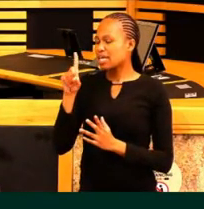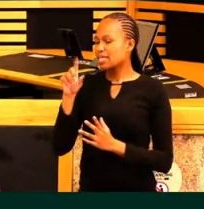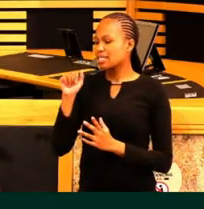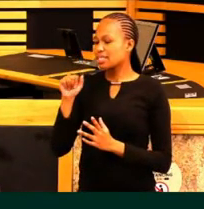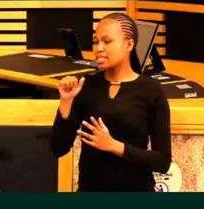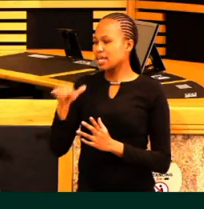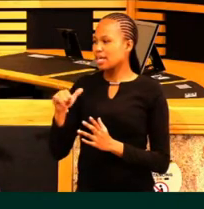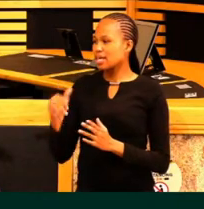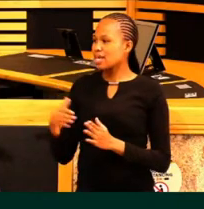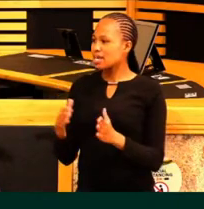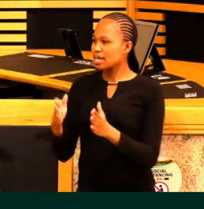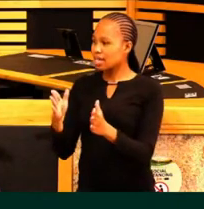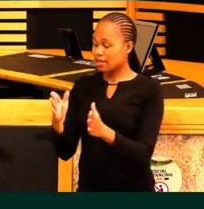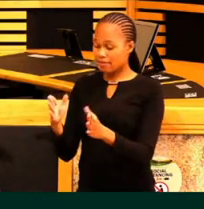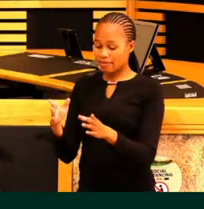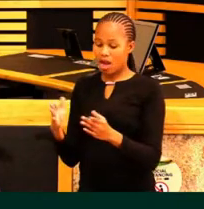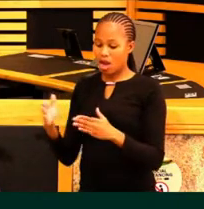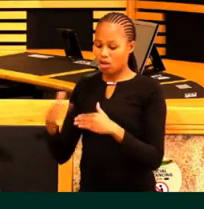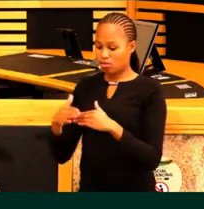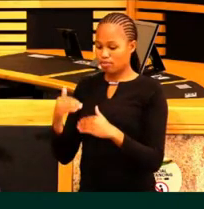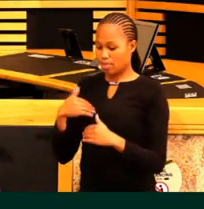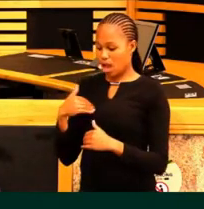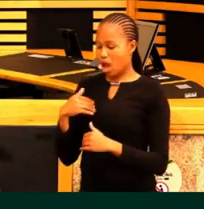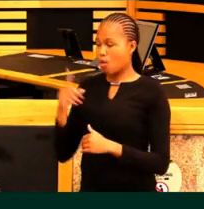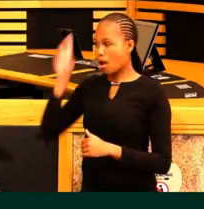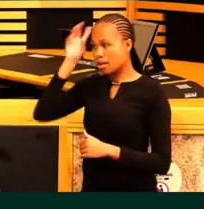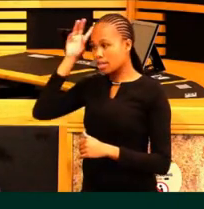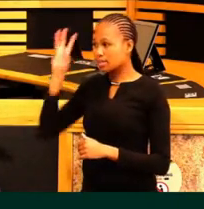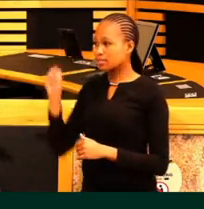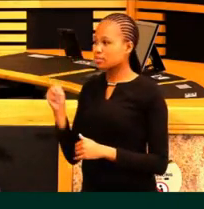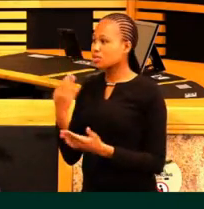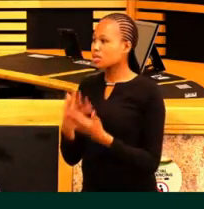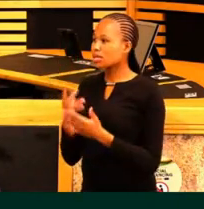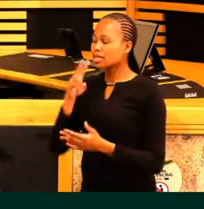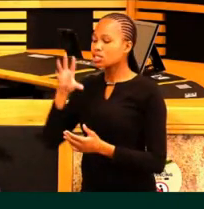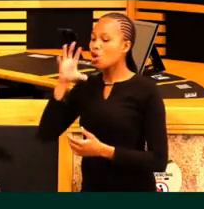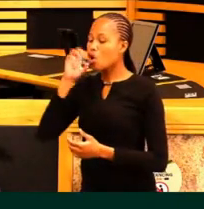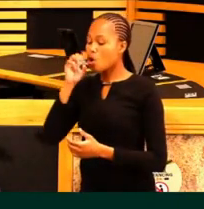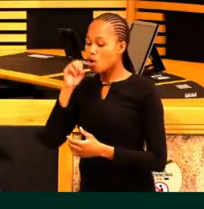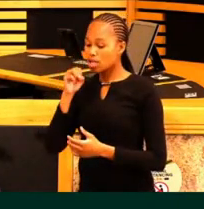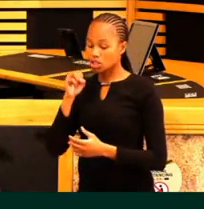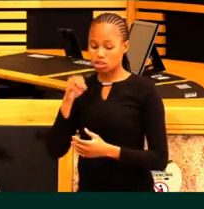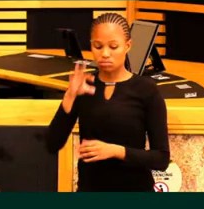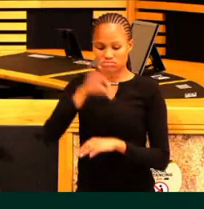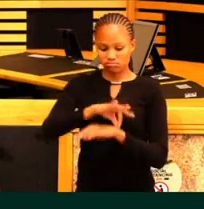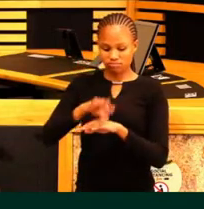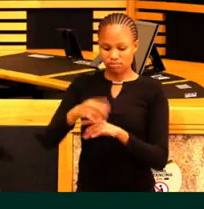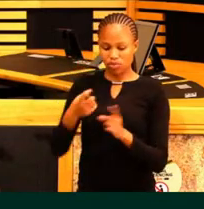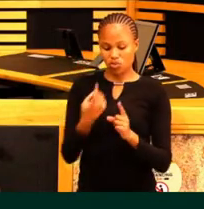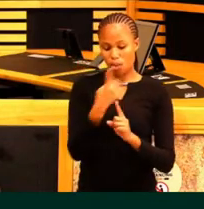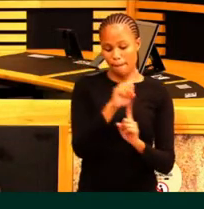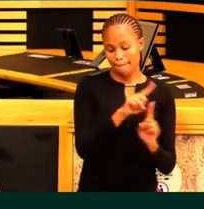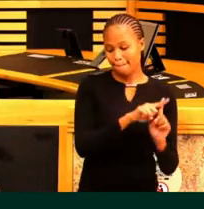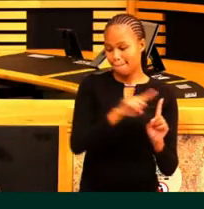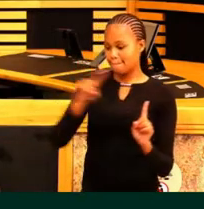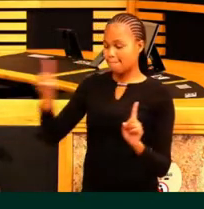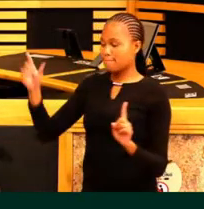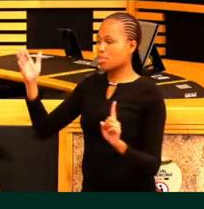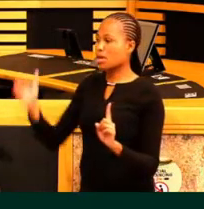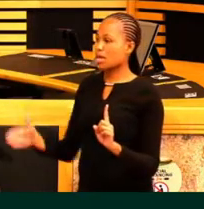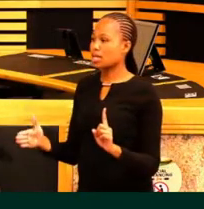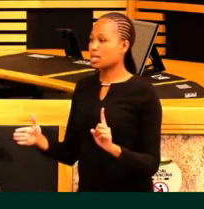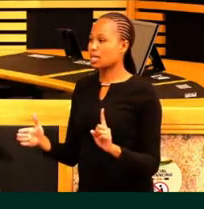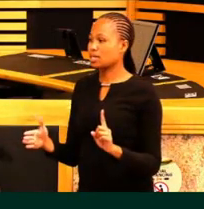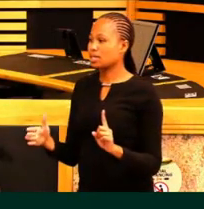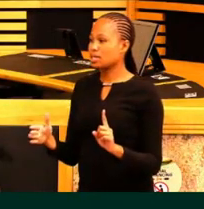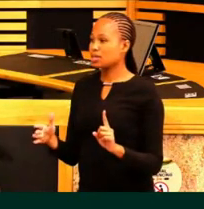right next to our Metro you will find that there are oranges being planted from the beginning to the end but the works and the